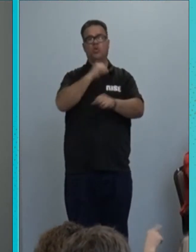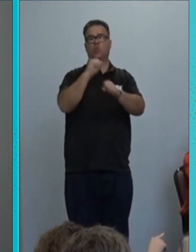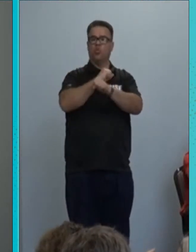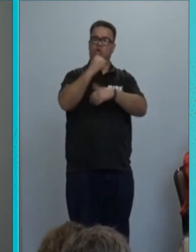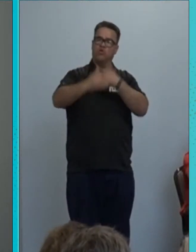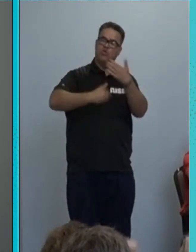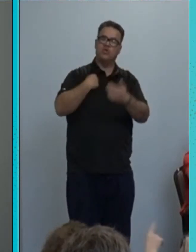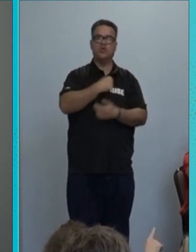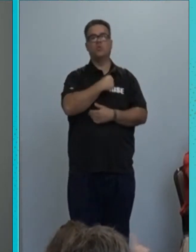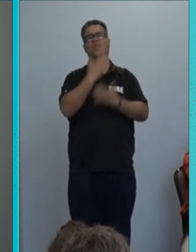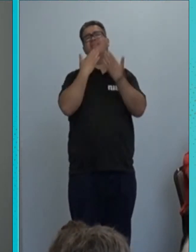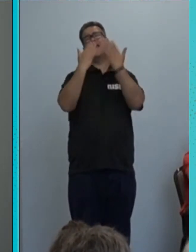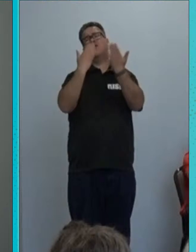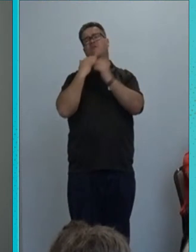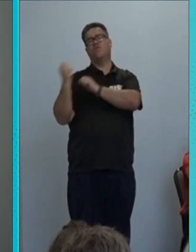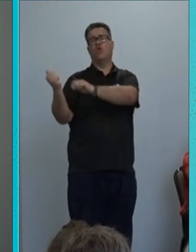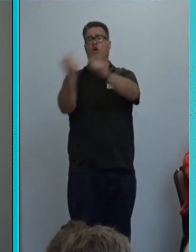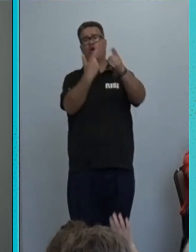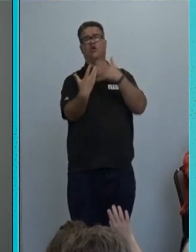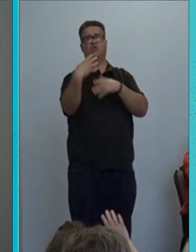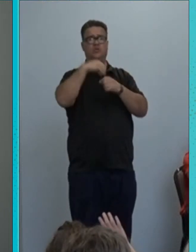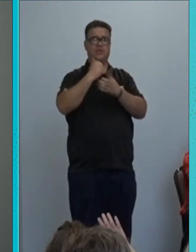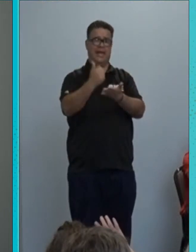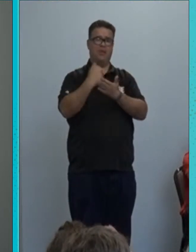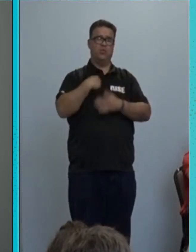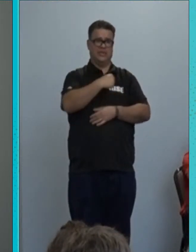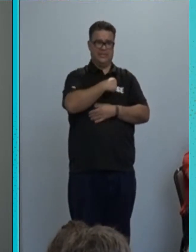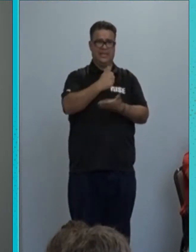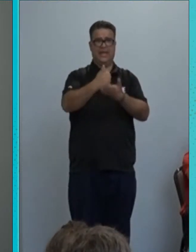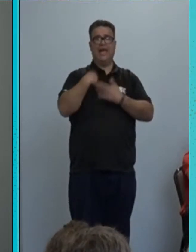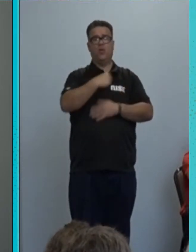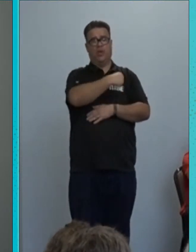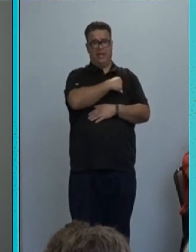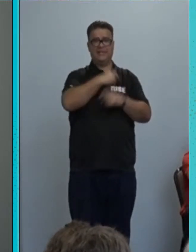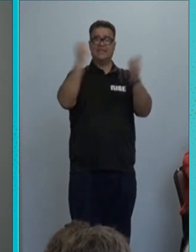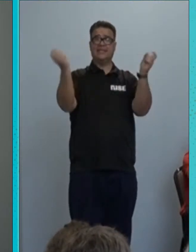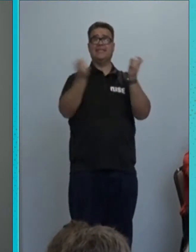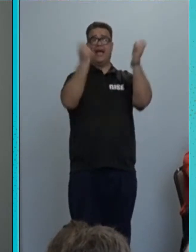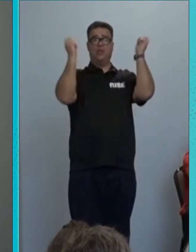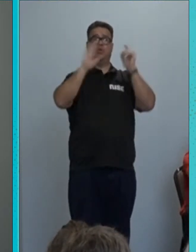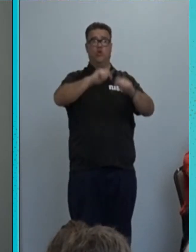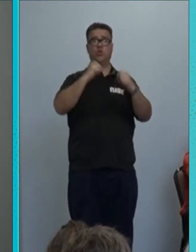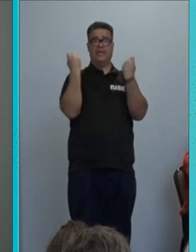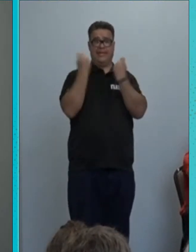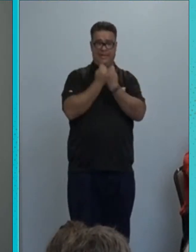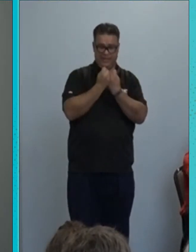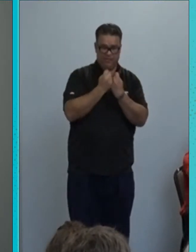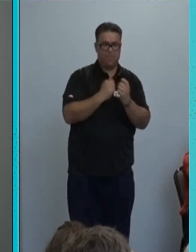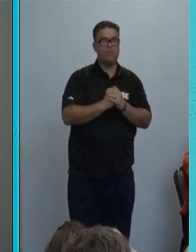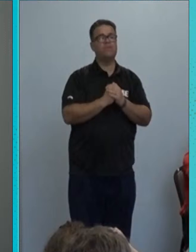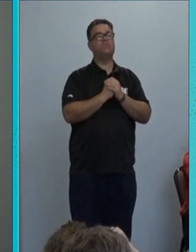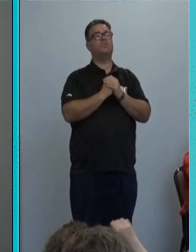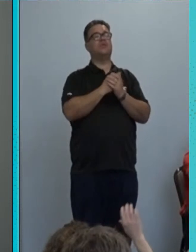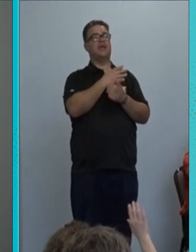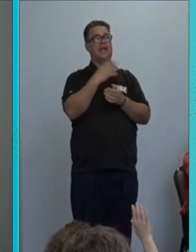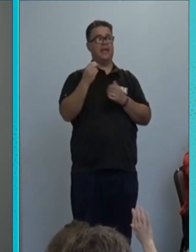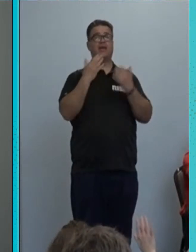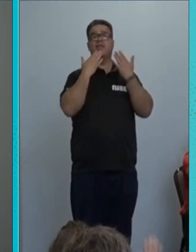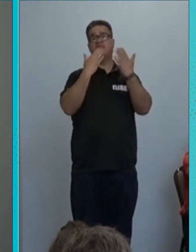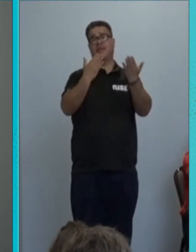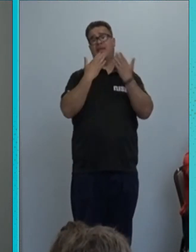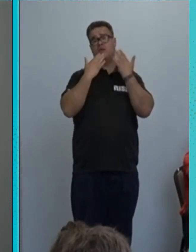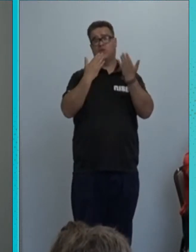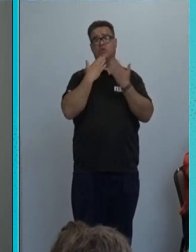We're just so grateful to all that you have done to help us celebrate your team. And thank